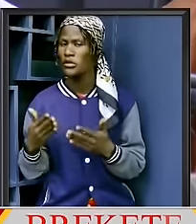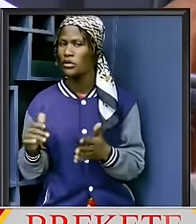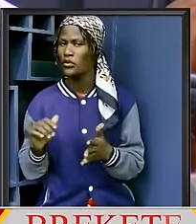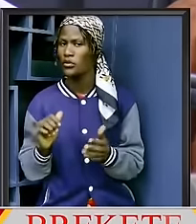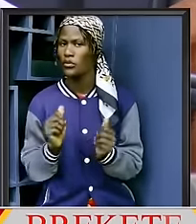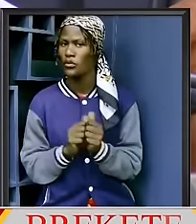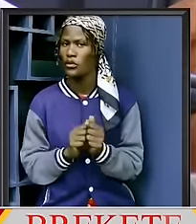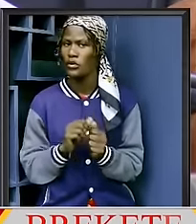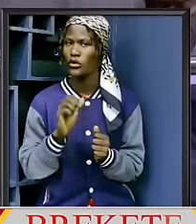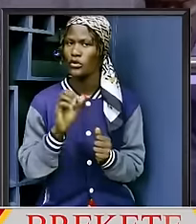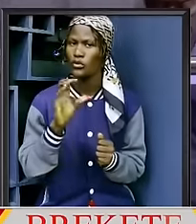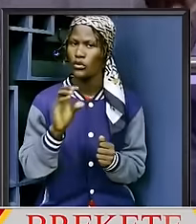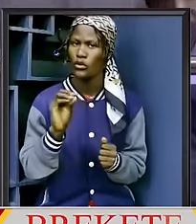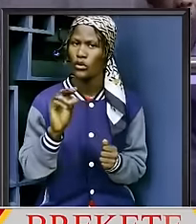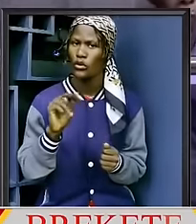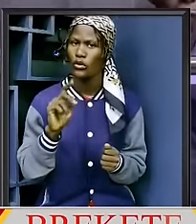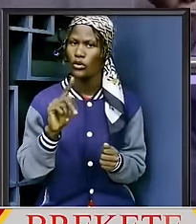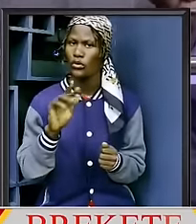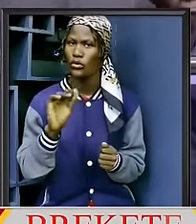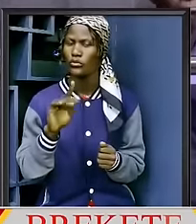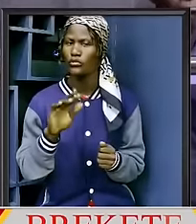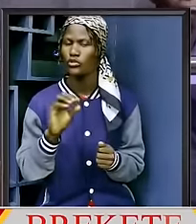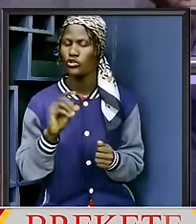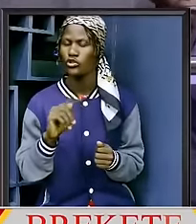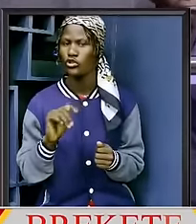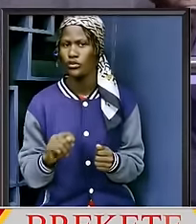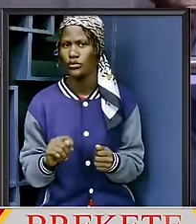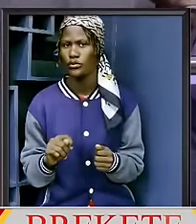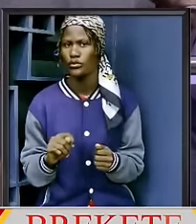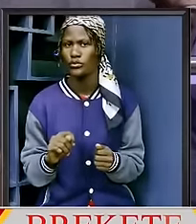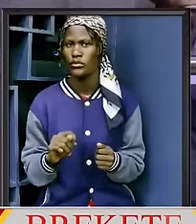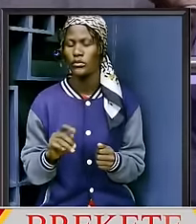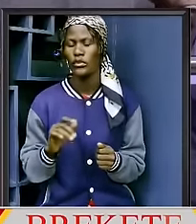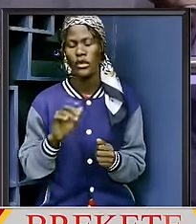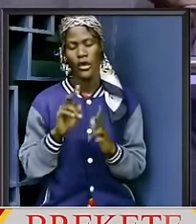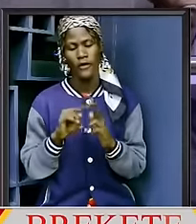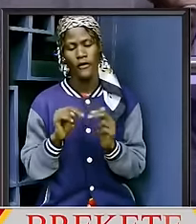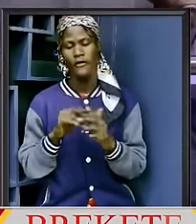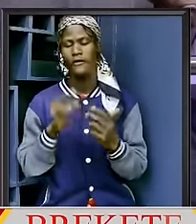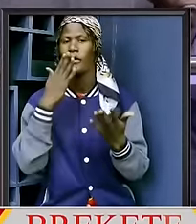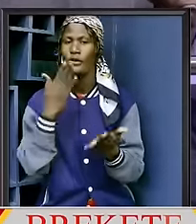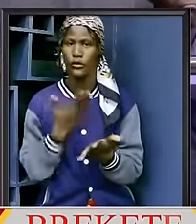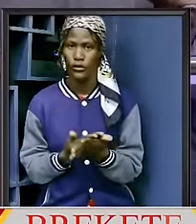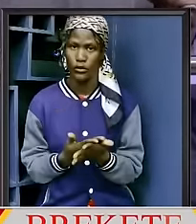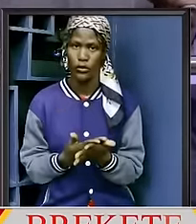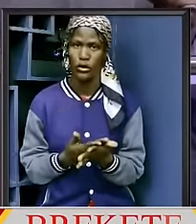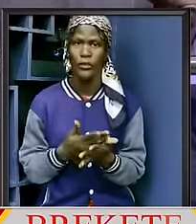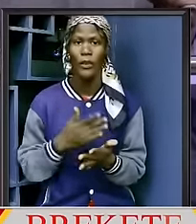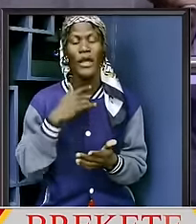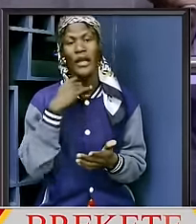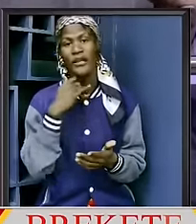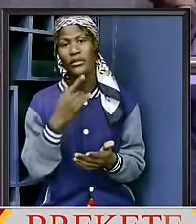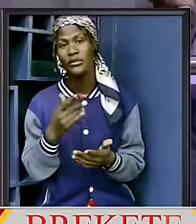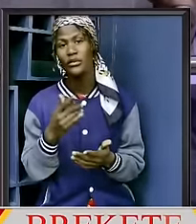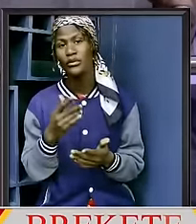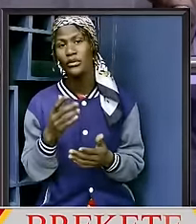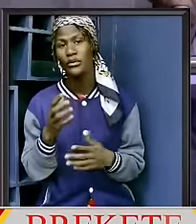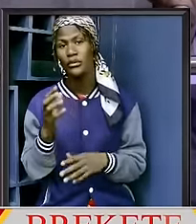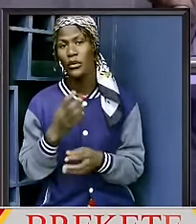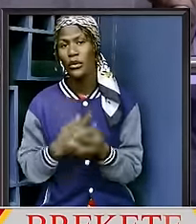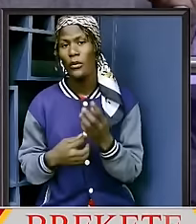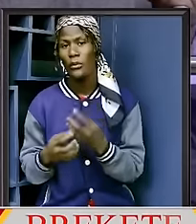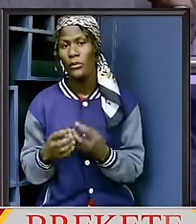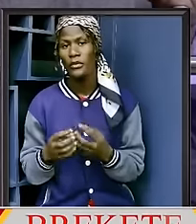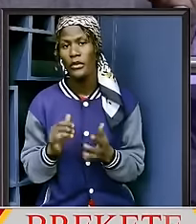contribution. So the people I gave loan, about 14 of them, I know they are good. So I told the company, let's verify these people. Let's start with